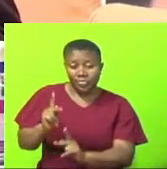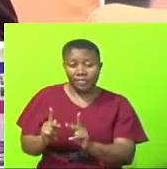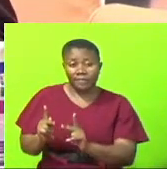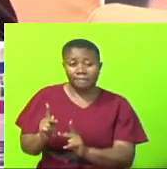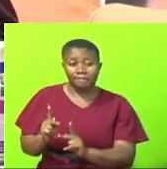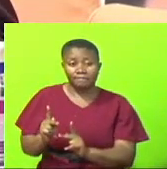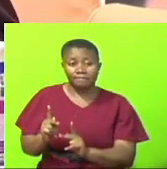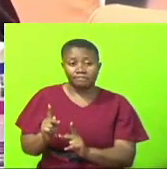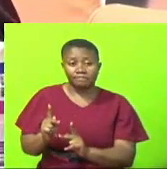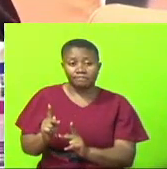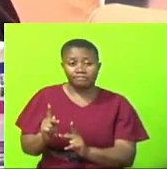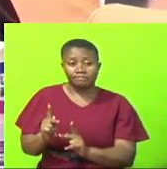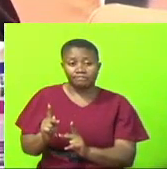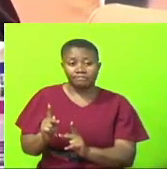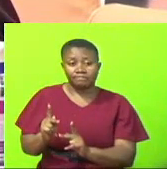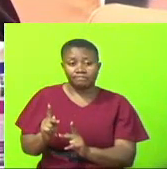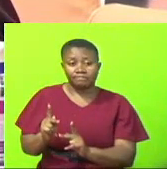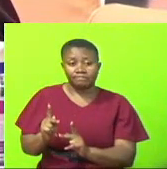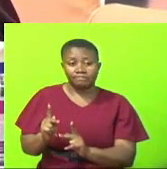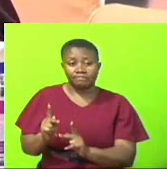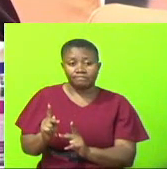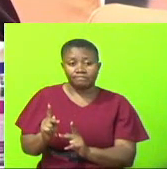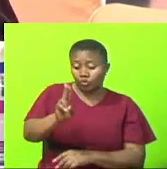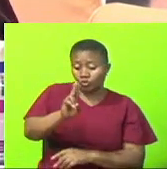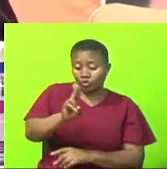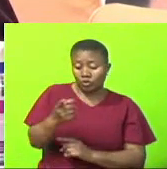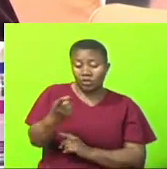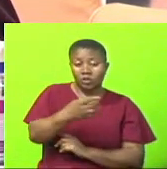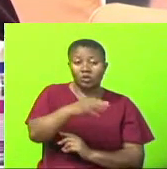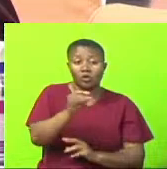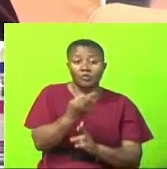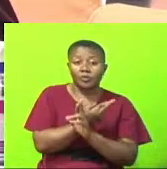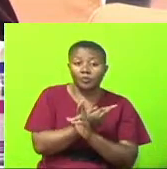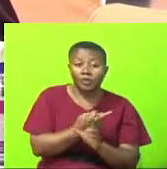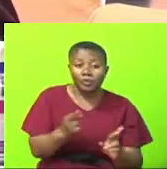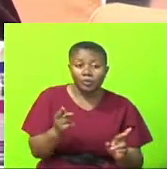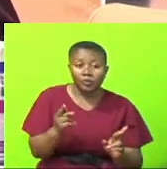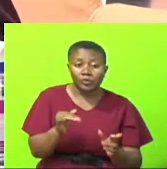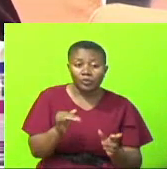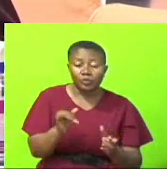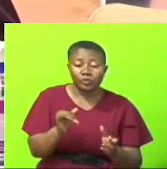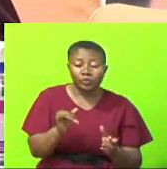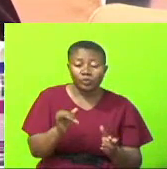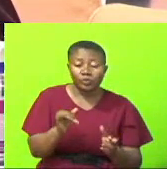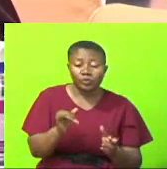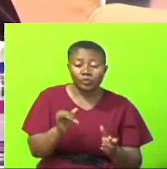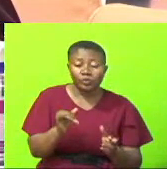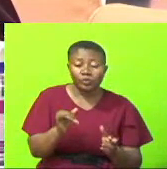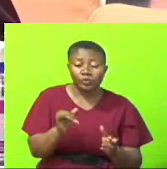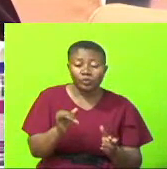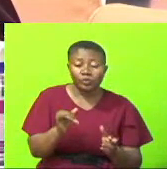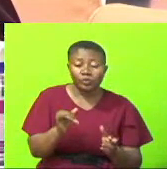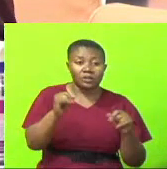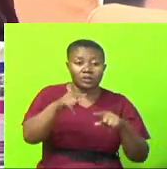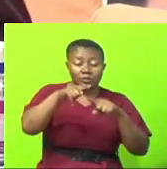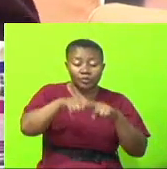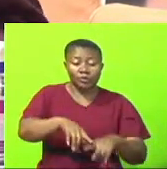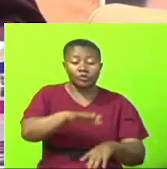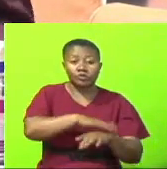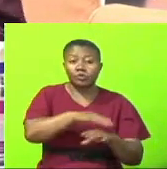and shall be administered in the name of the Republic by the judiciary, which shall be independent and subject only to this